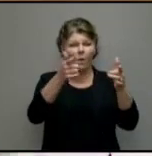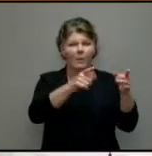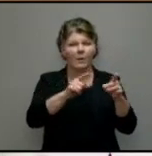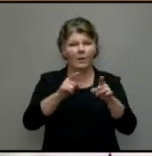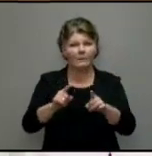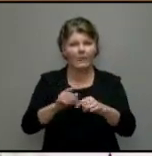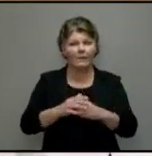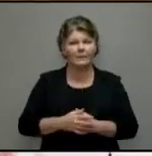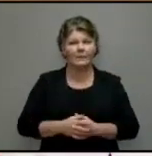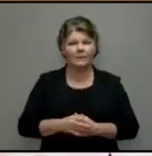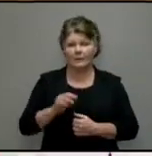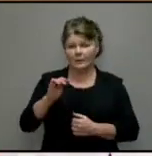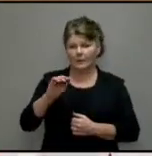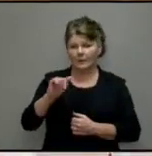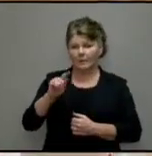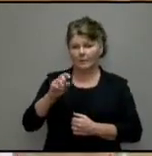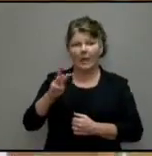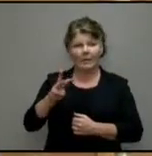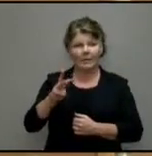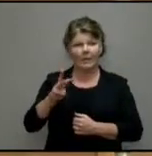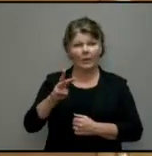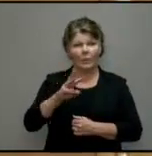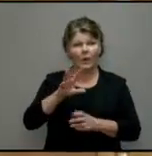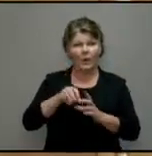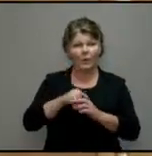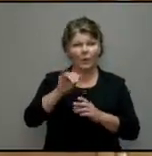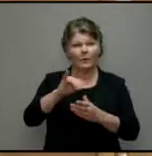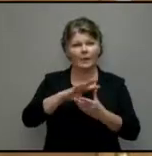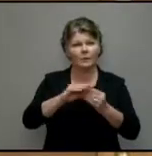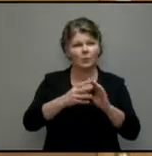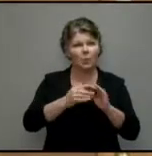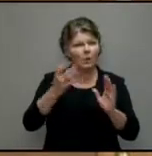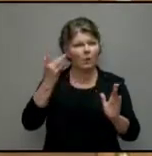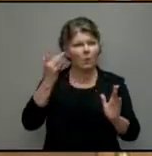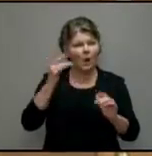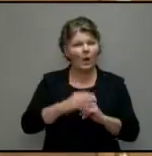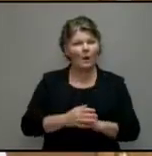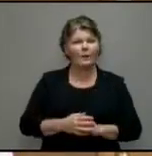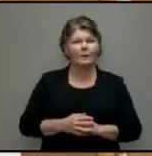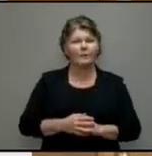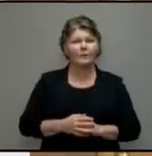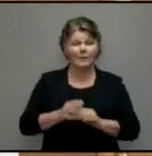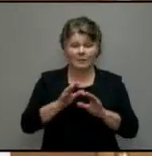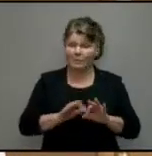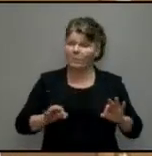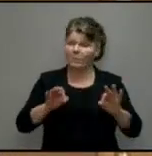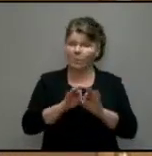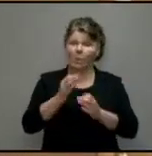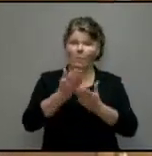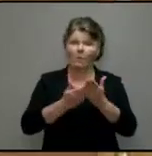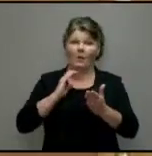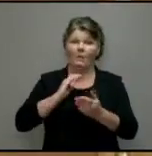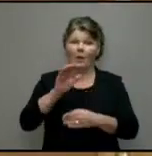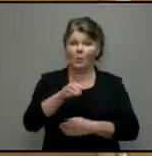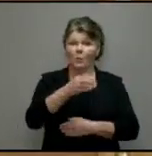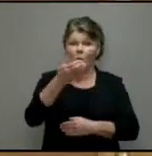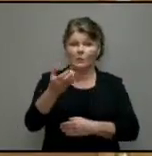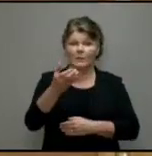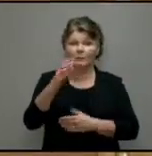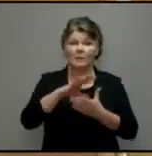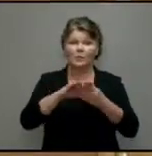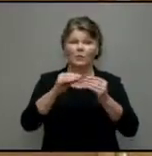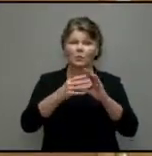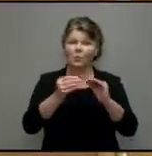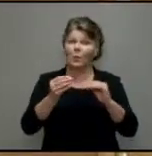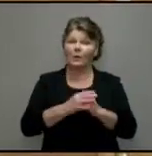why did Matthew include it? It's an essential part of our Christmas story. Did you notice that God